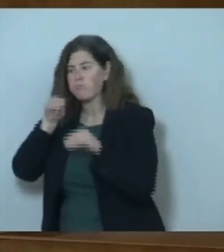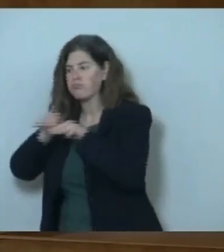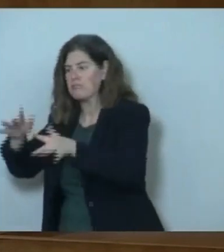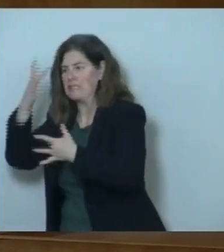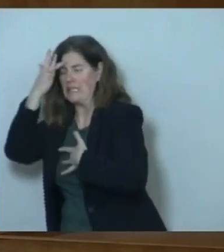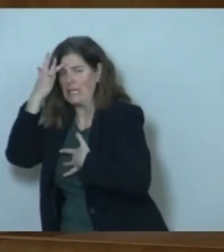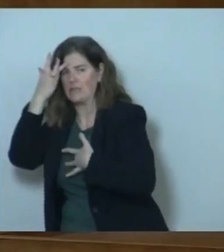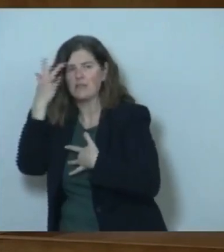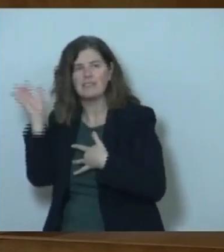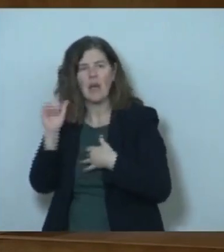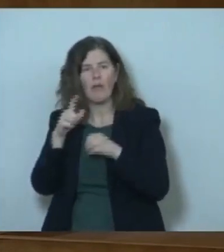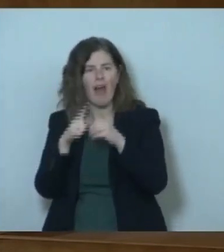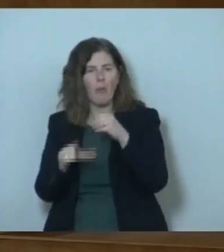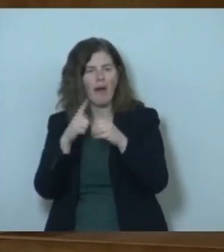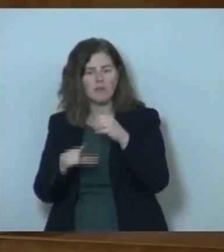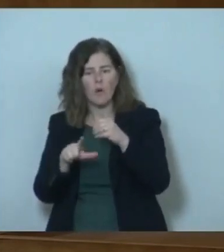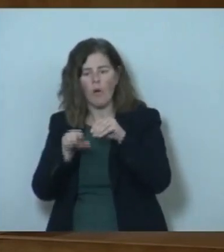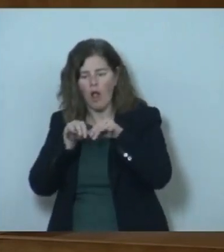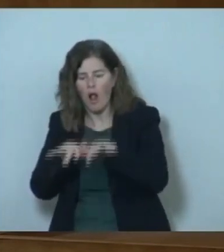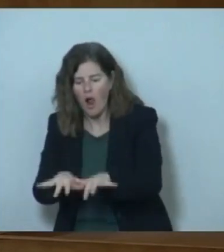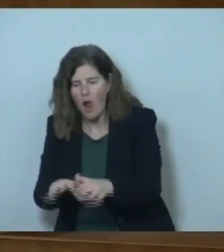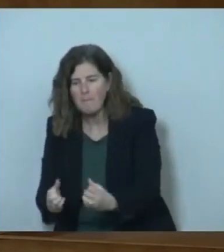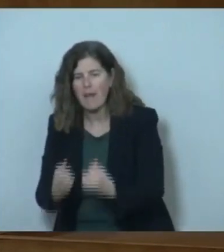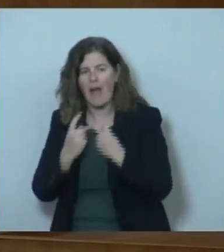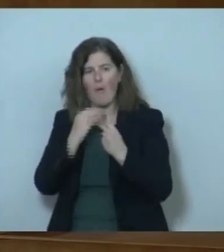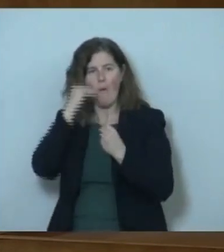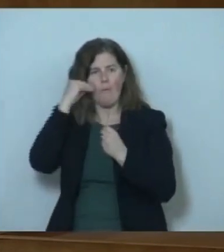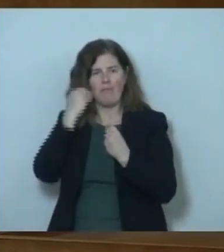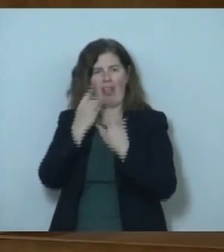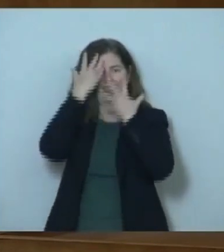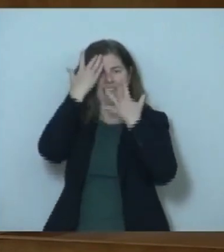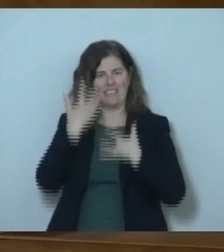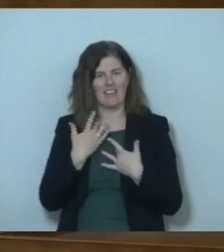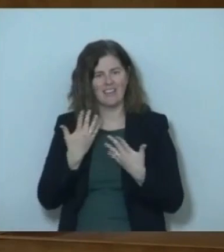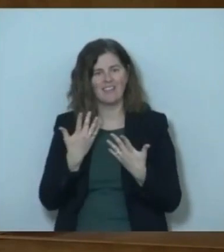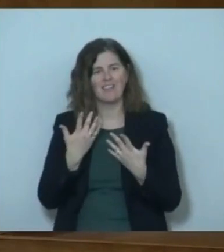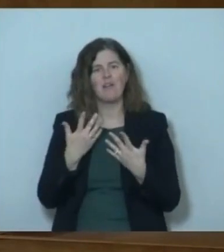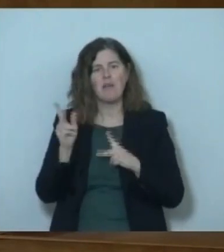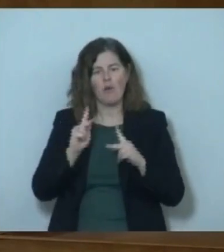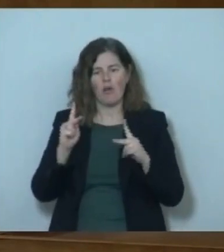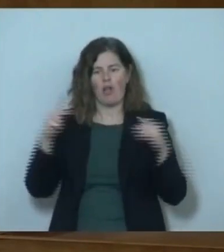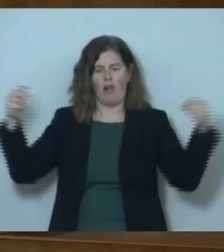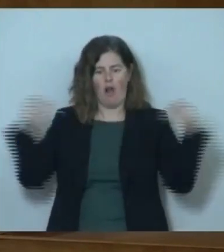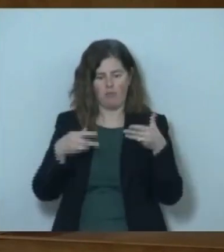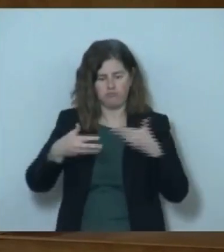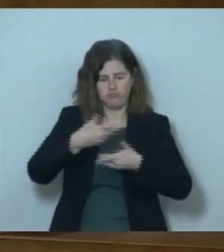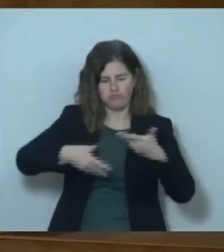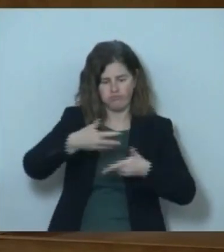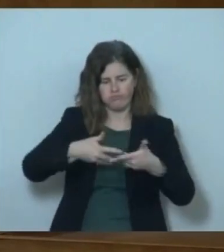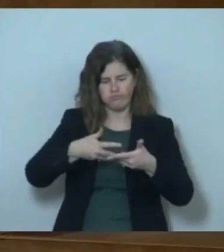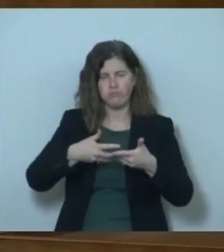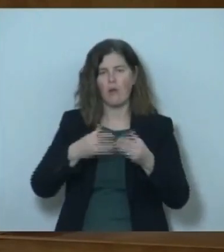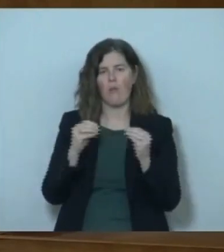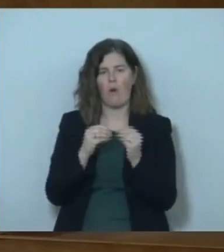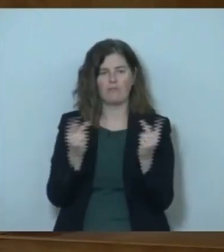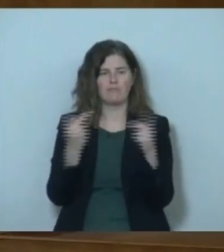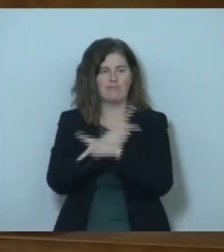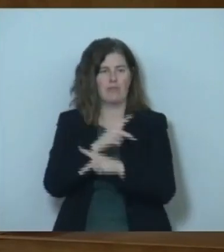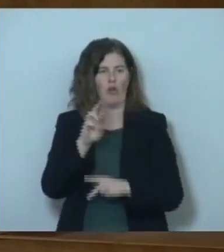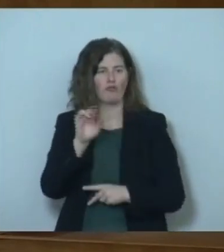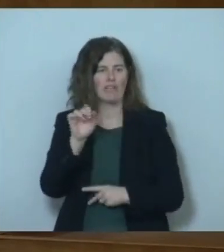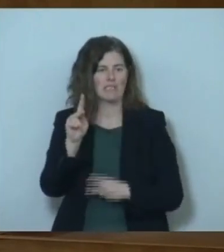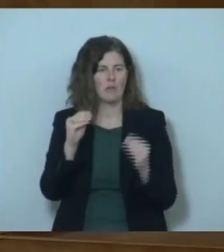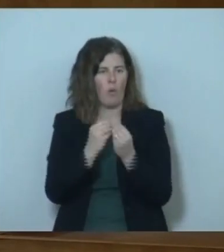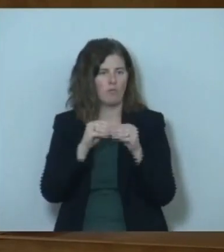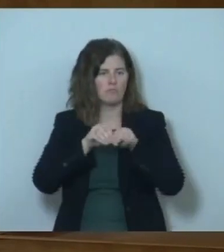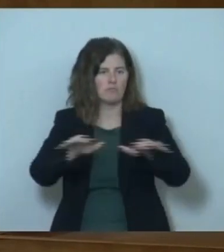into Texas, all examples of where movement actually and people coming closer together creates greater risk, creates spread. It's how the